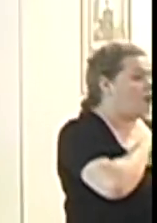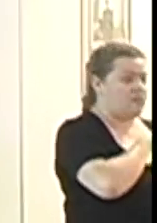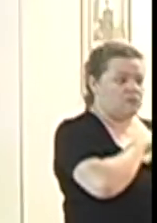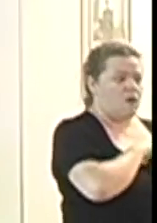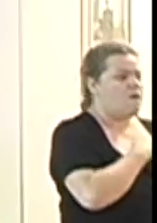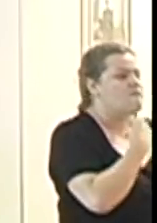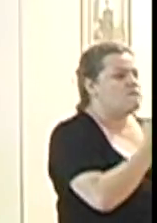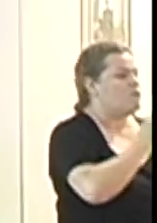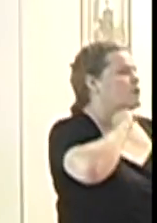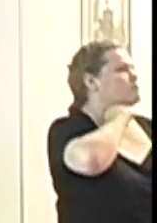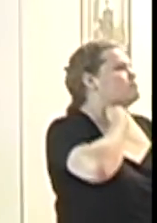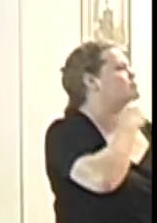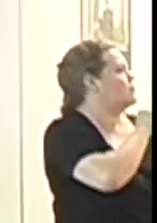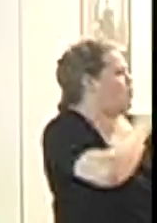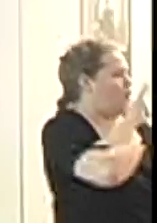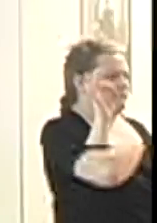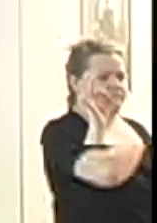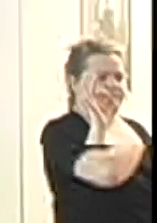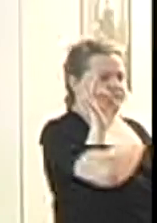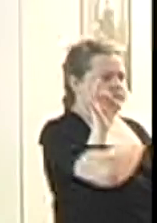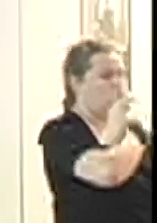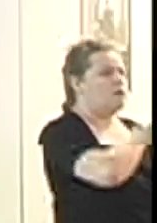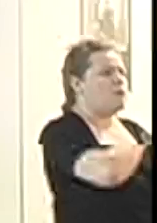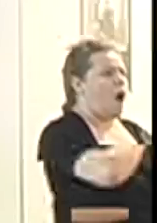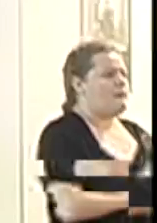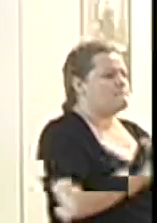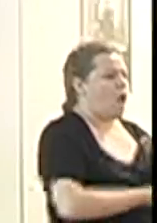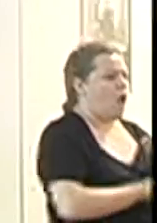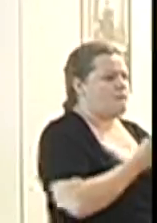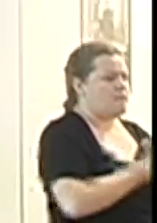ba, children may produce forms that,